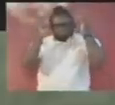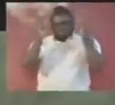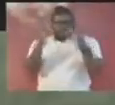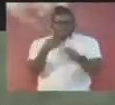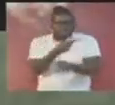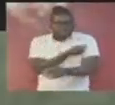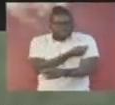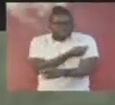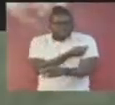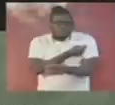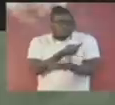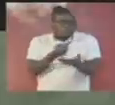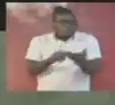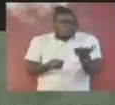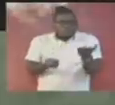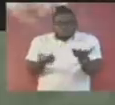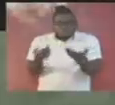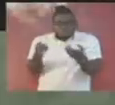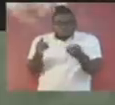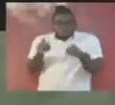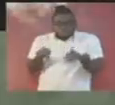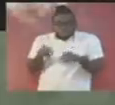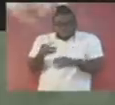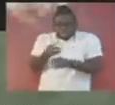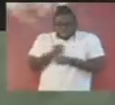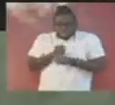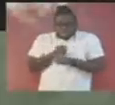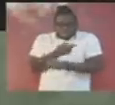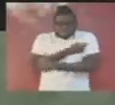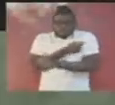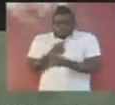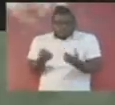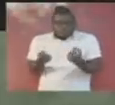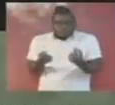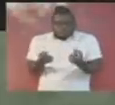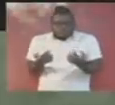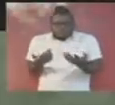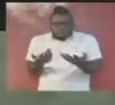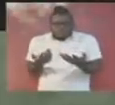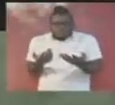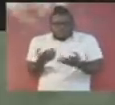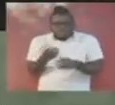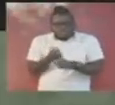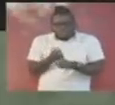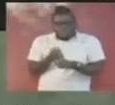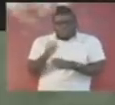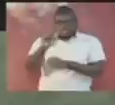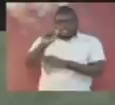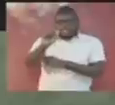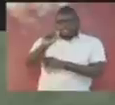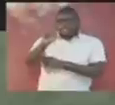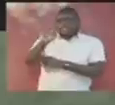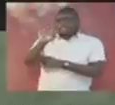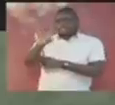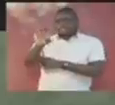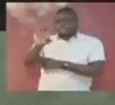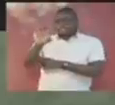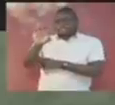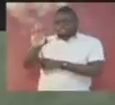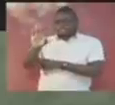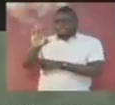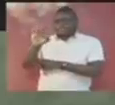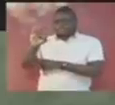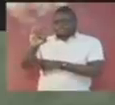they are monitored for something that is called an AEFI, which stands for an adverse event